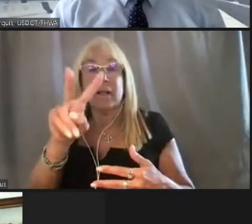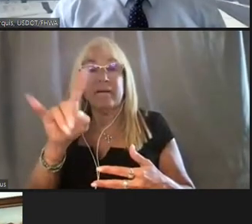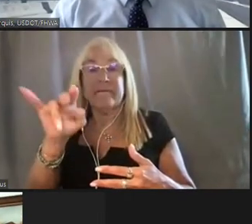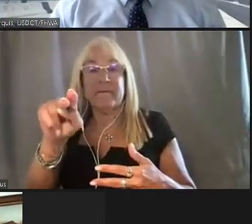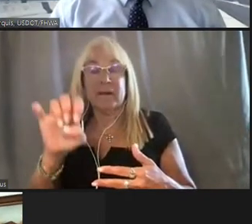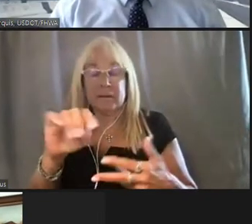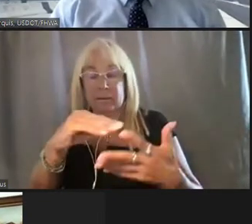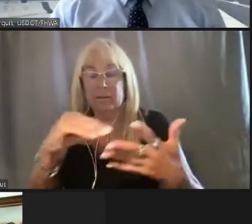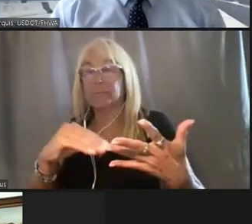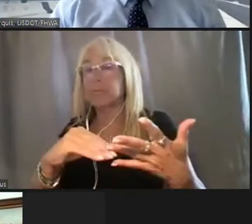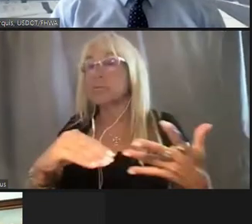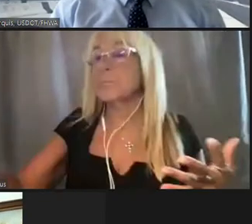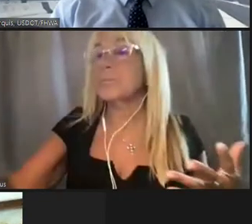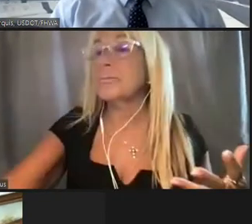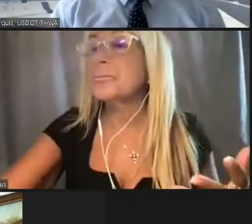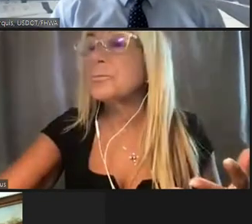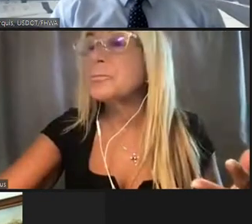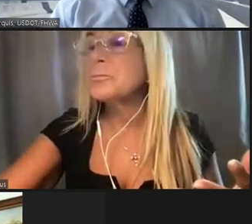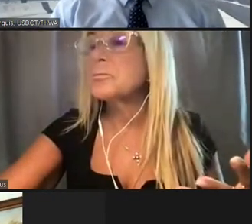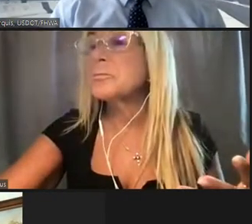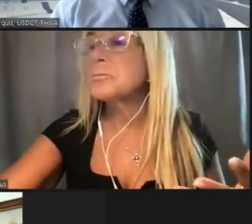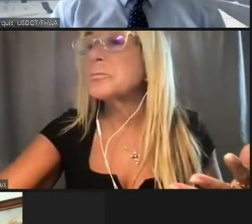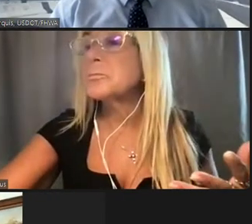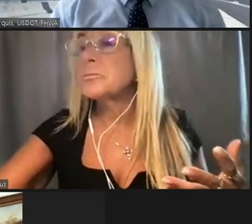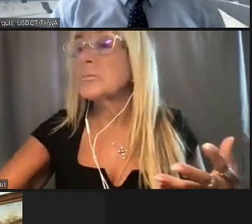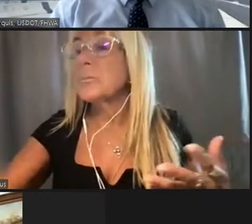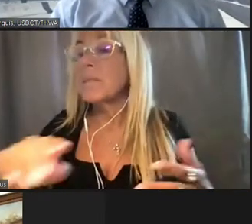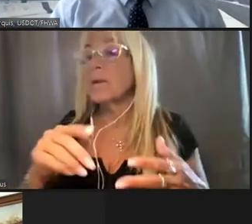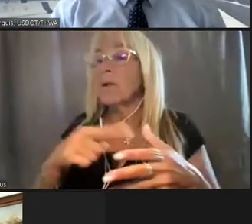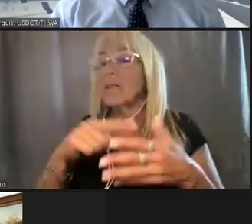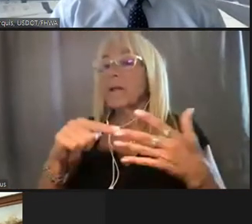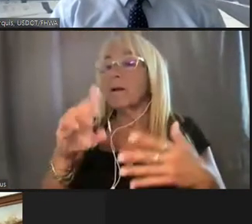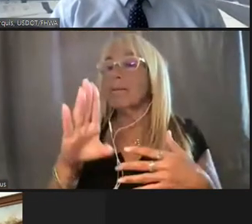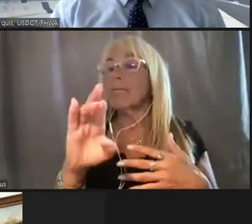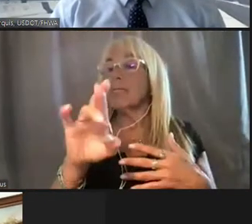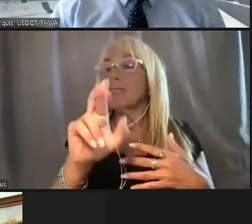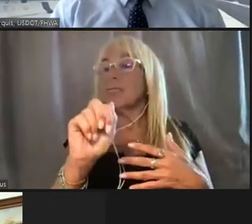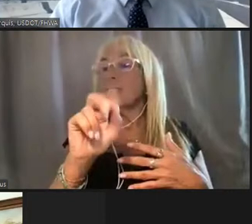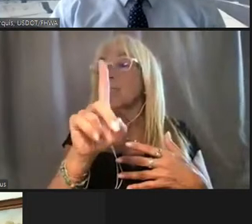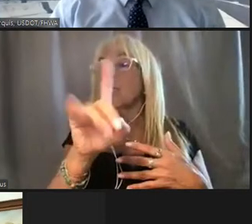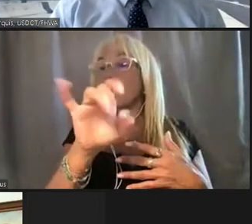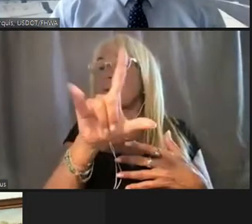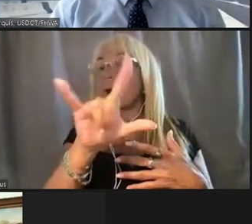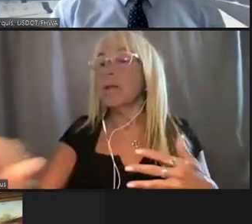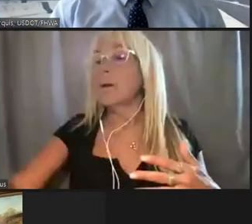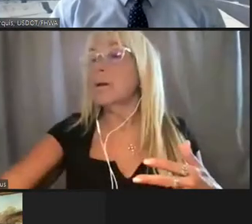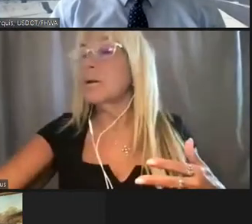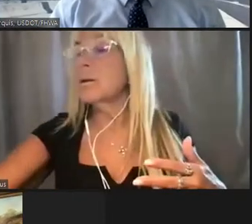the next speaker is Amanda Levine followed by Bradley herschensen